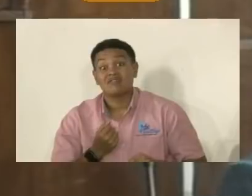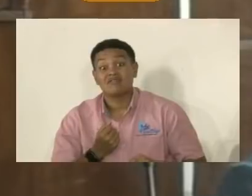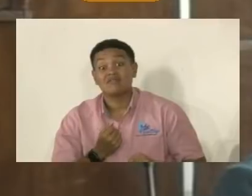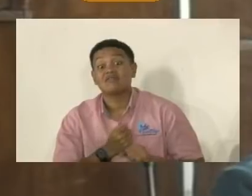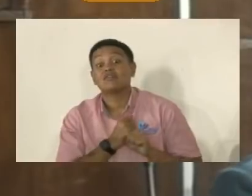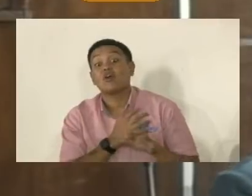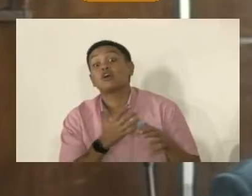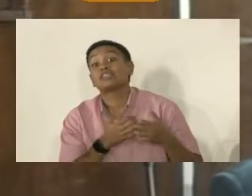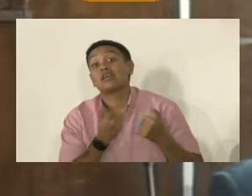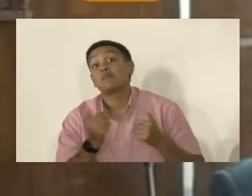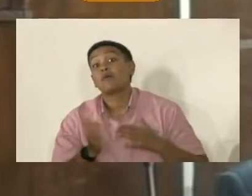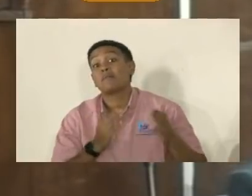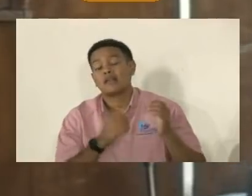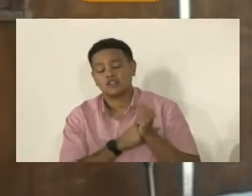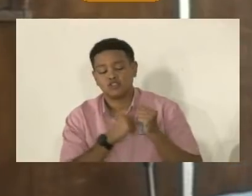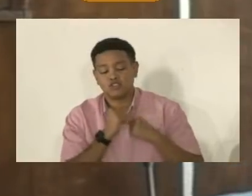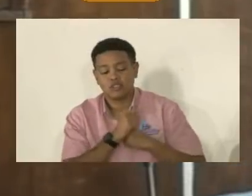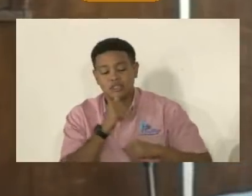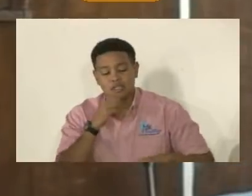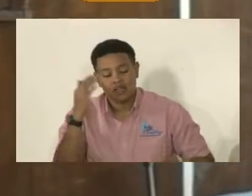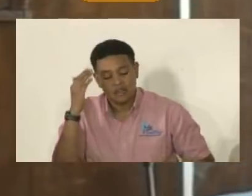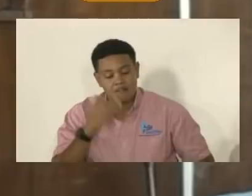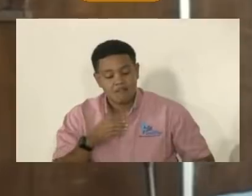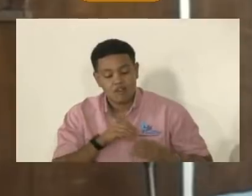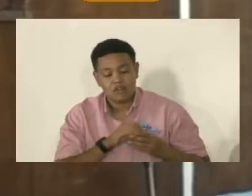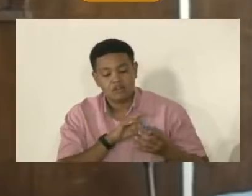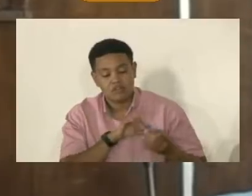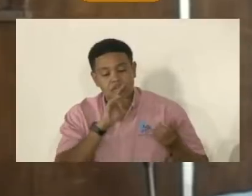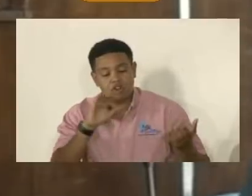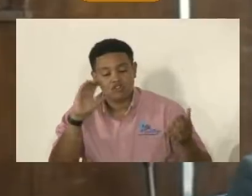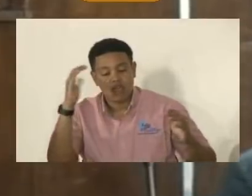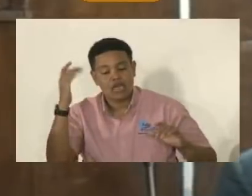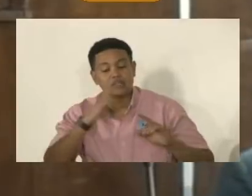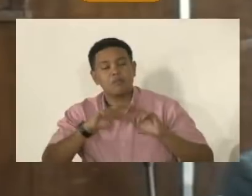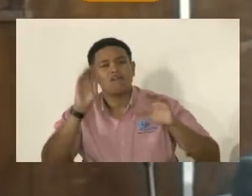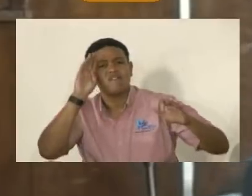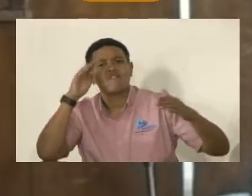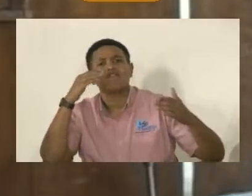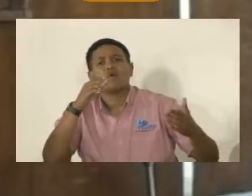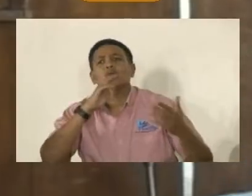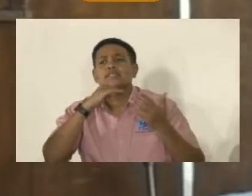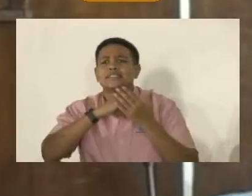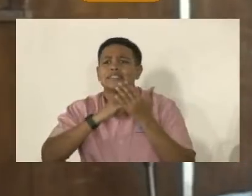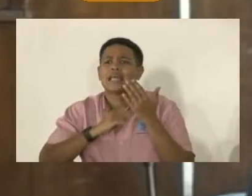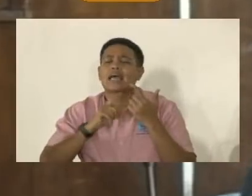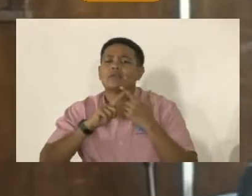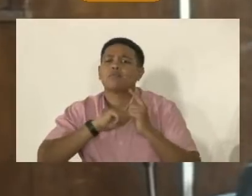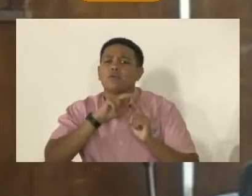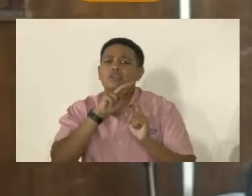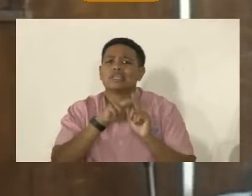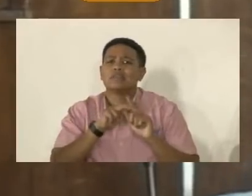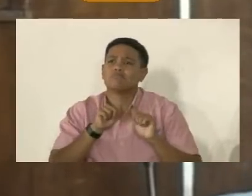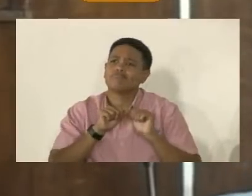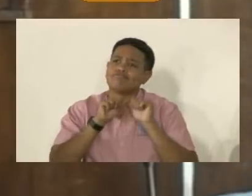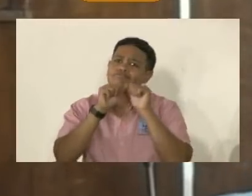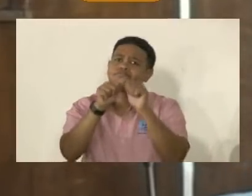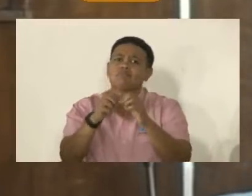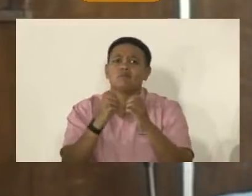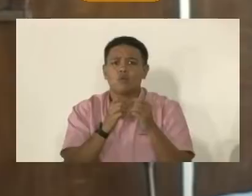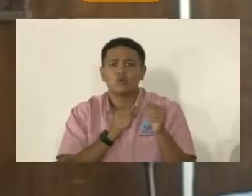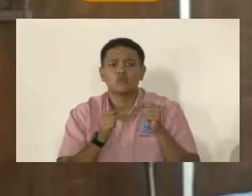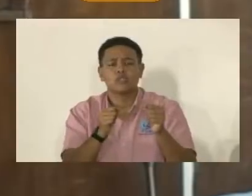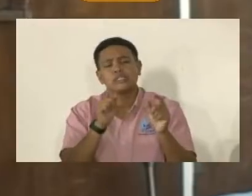structures, not in the front line of dealing with the crisis, but focused on designing and implementing longer-term, more